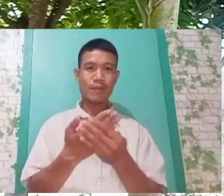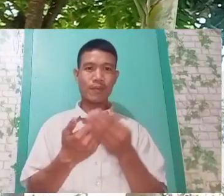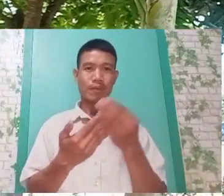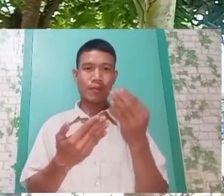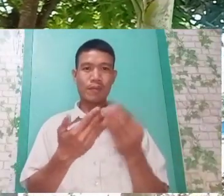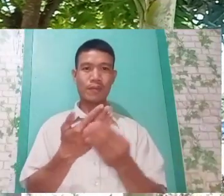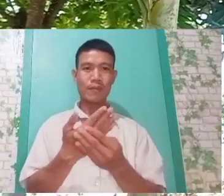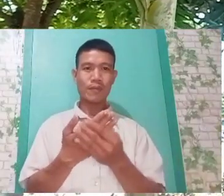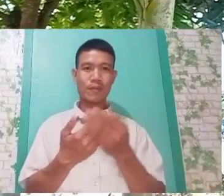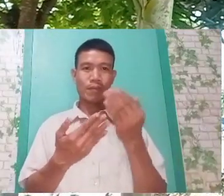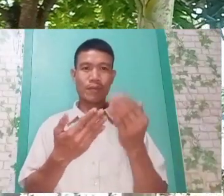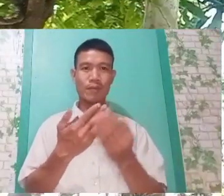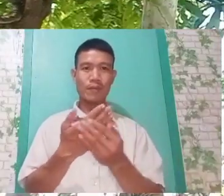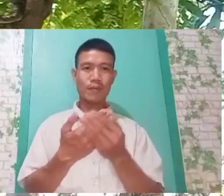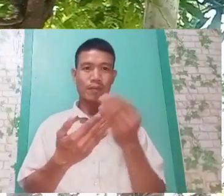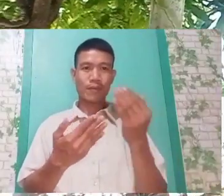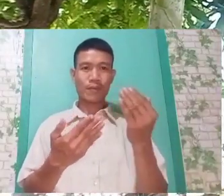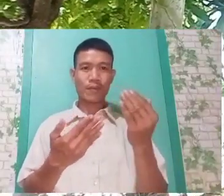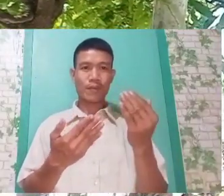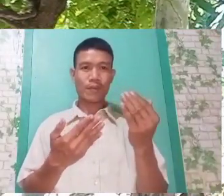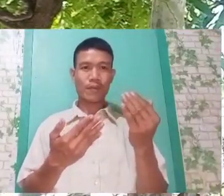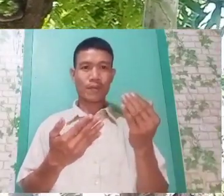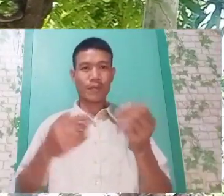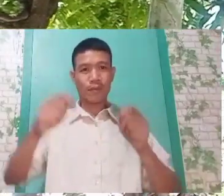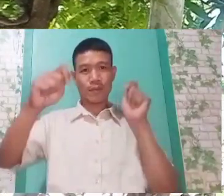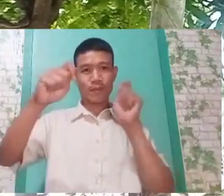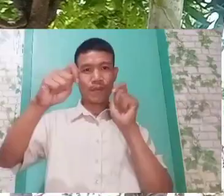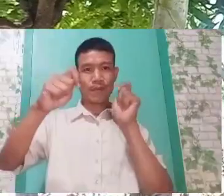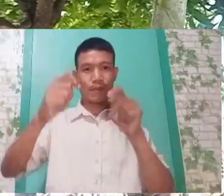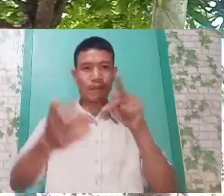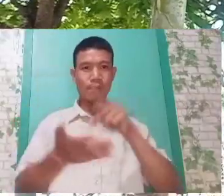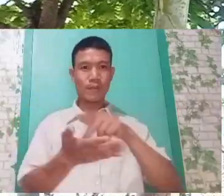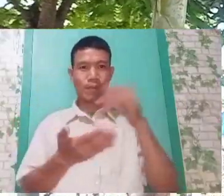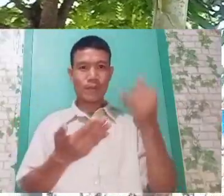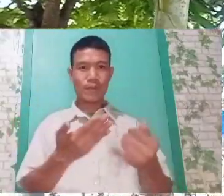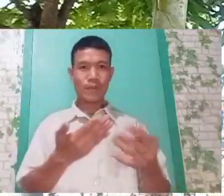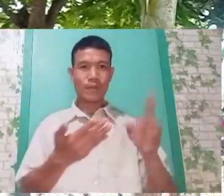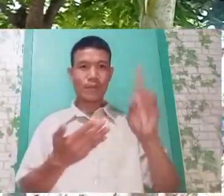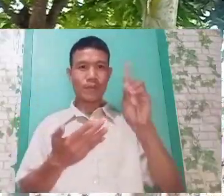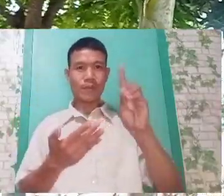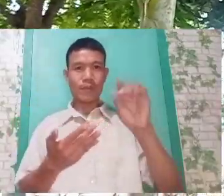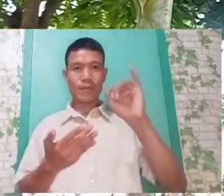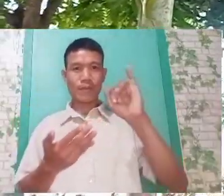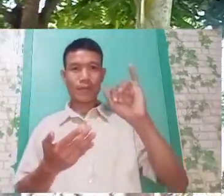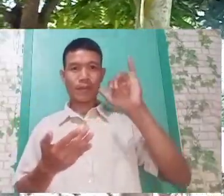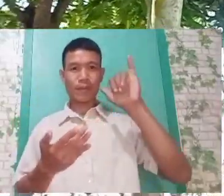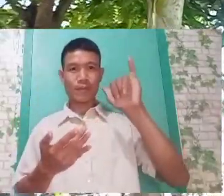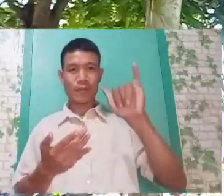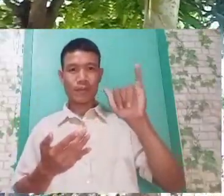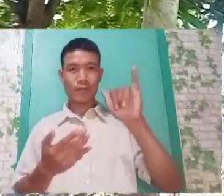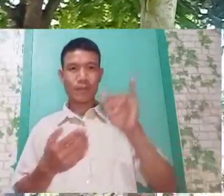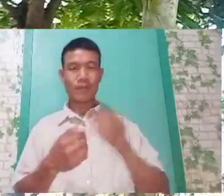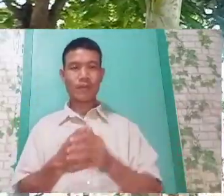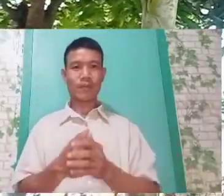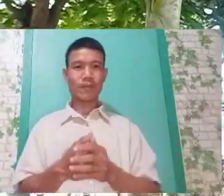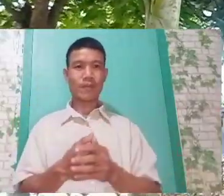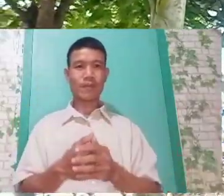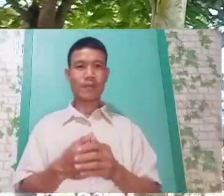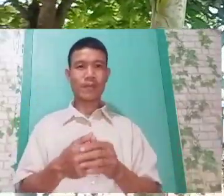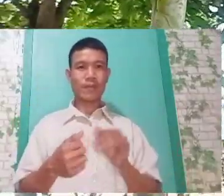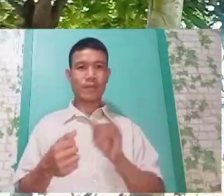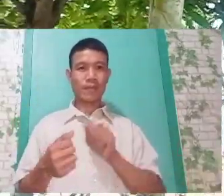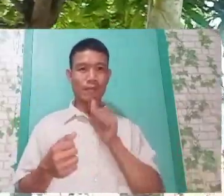strategies on how to make a simple carpentry project by yourself. Do it